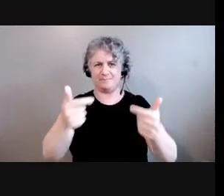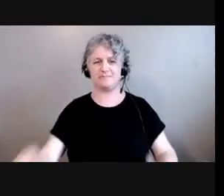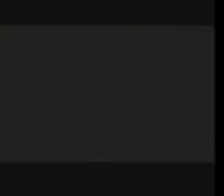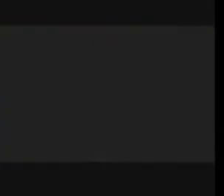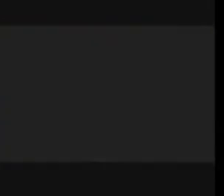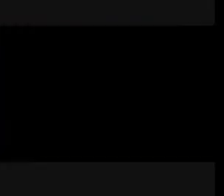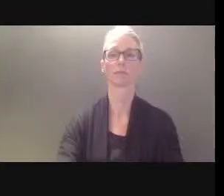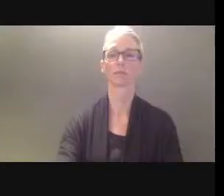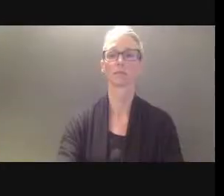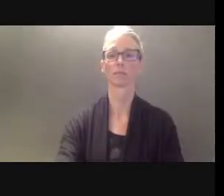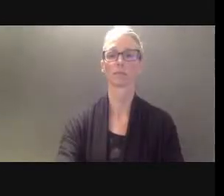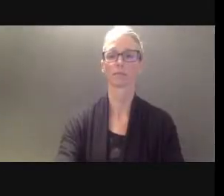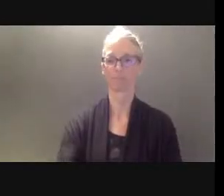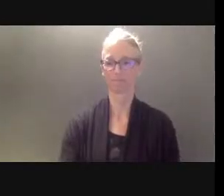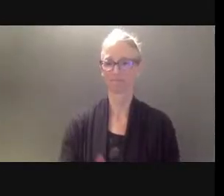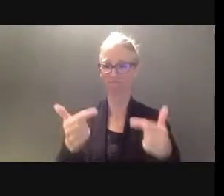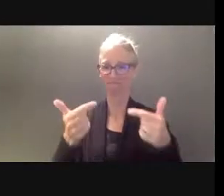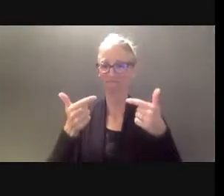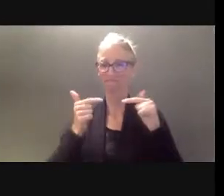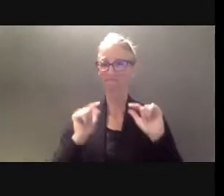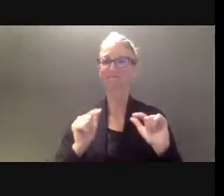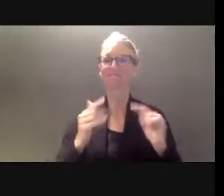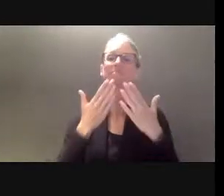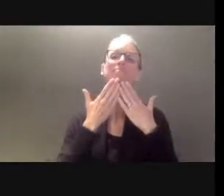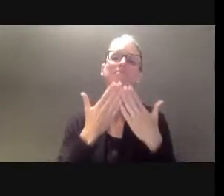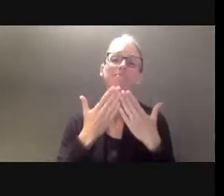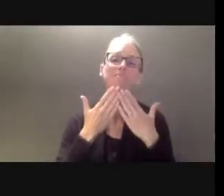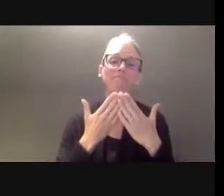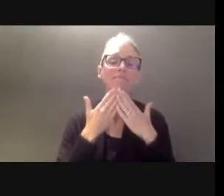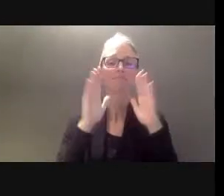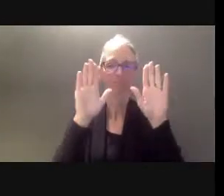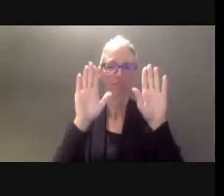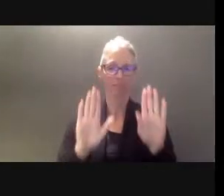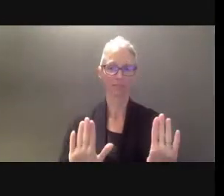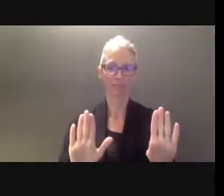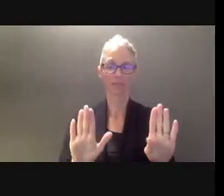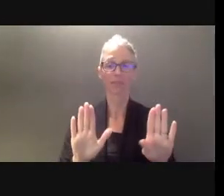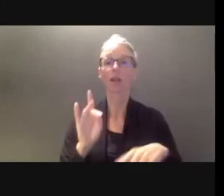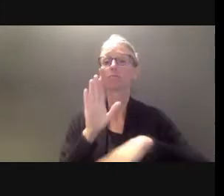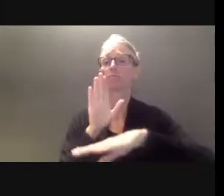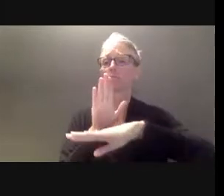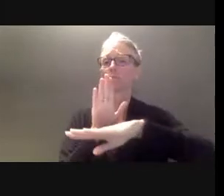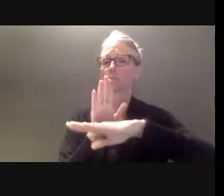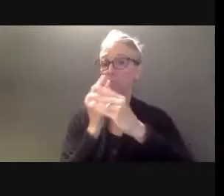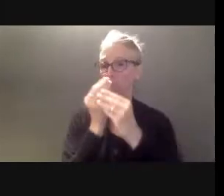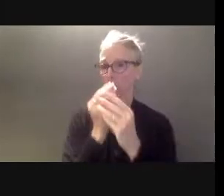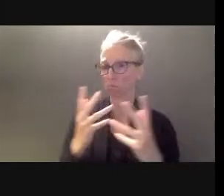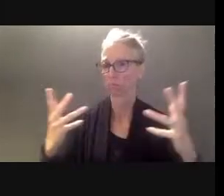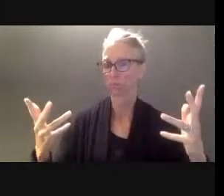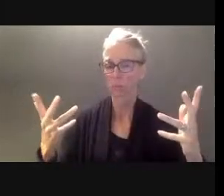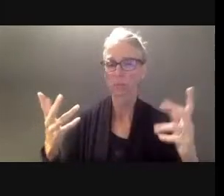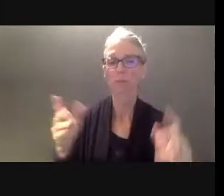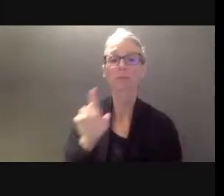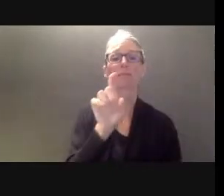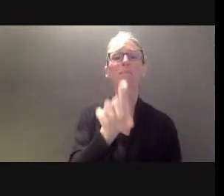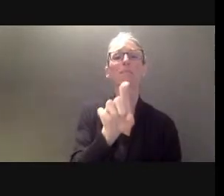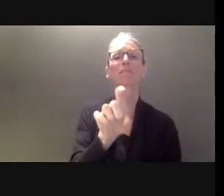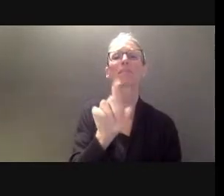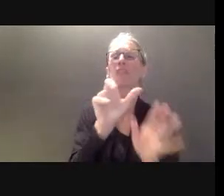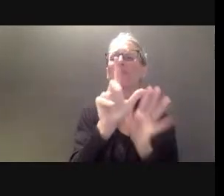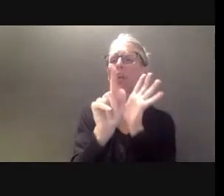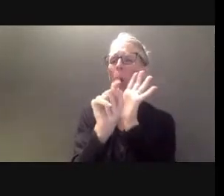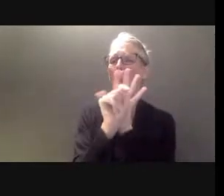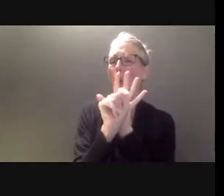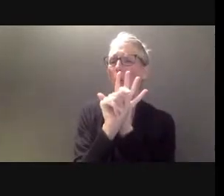Thank you so much, Julie. That was fantastic. Just a note for everyone that we are going to share the link Julie referenced